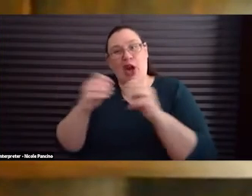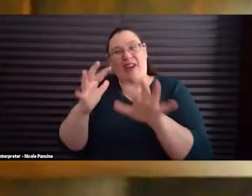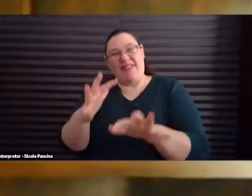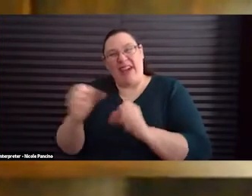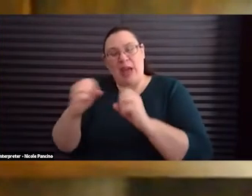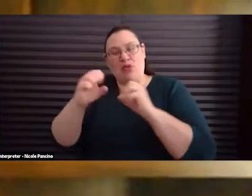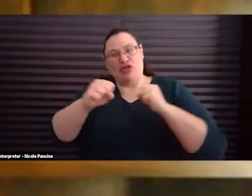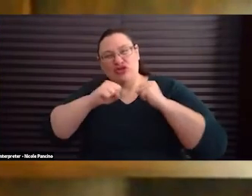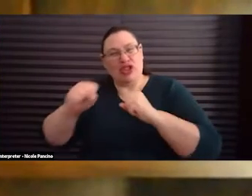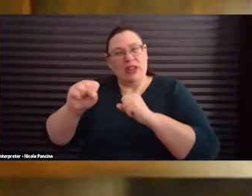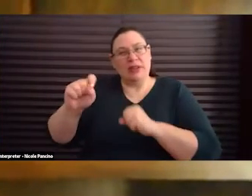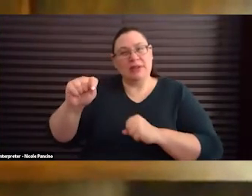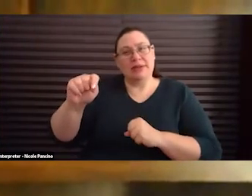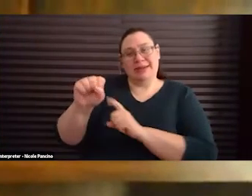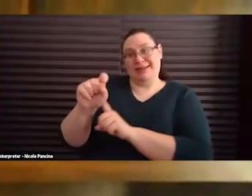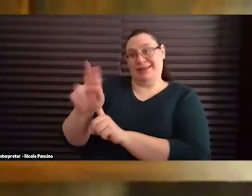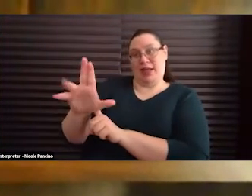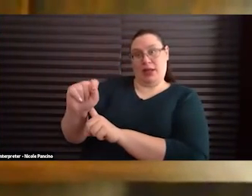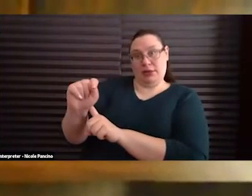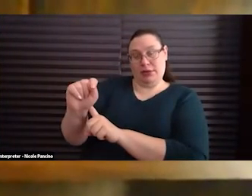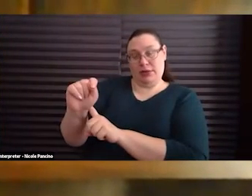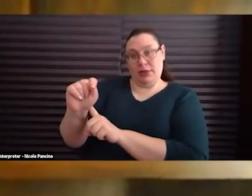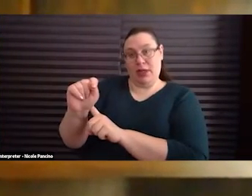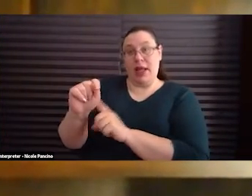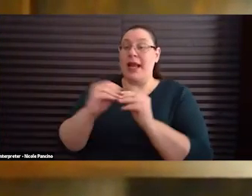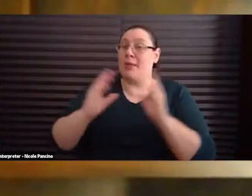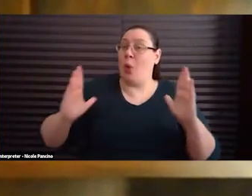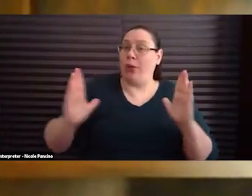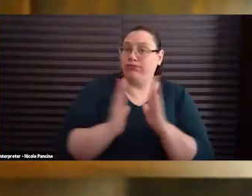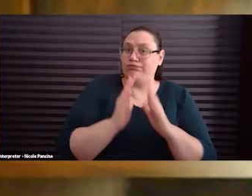stronger stunts in more compressed time periods.